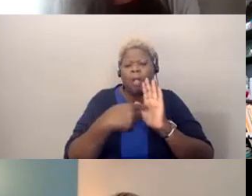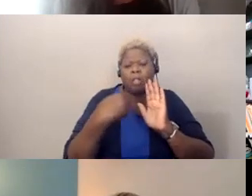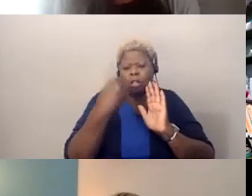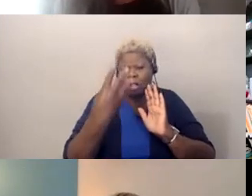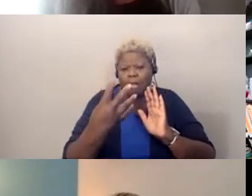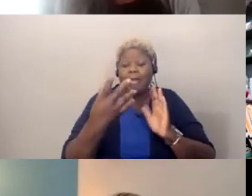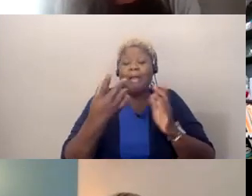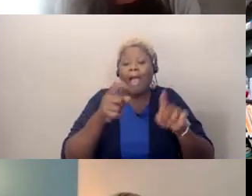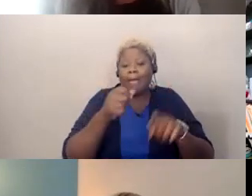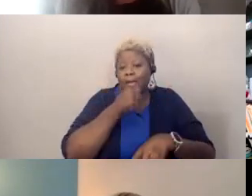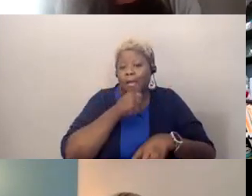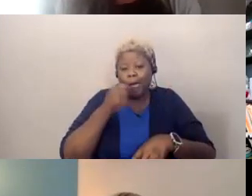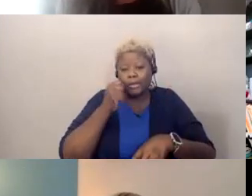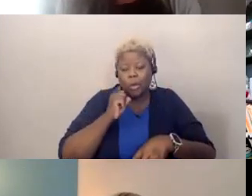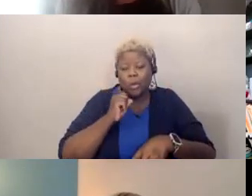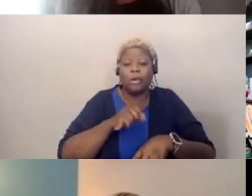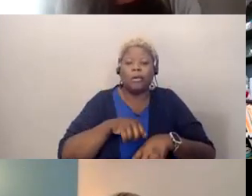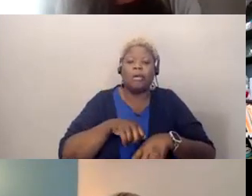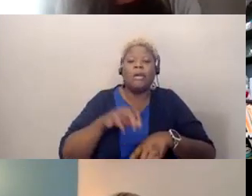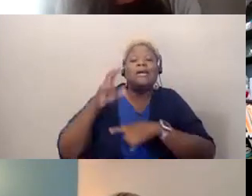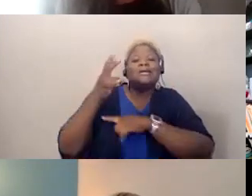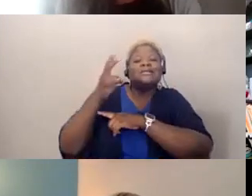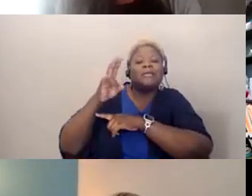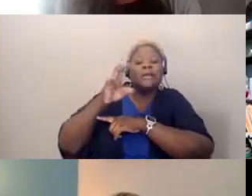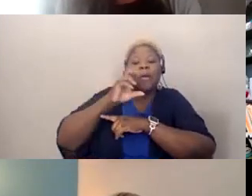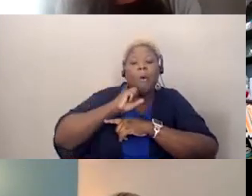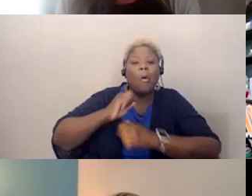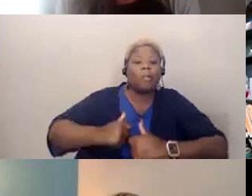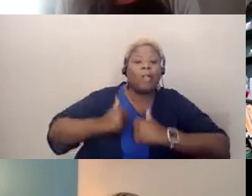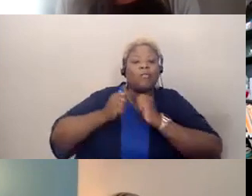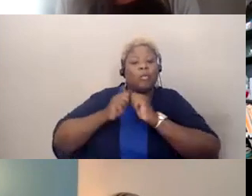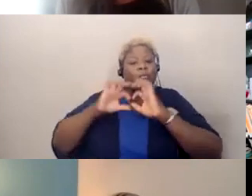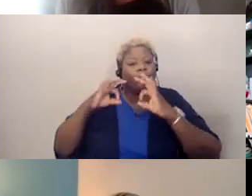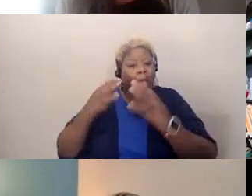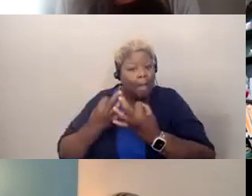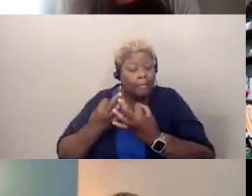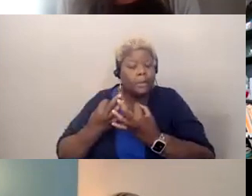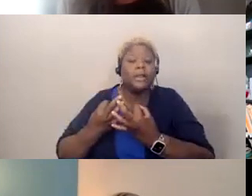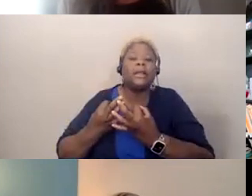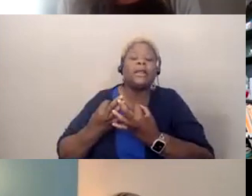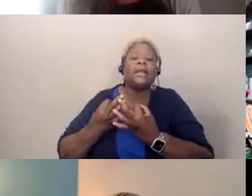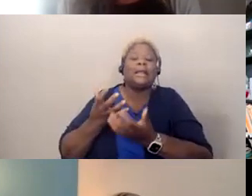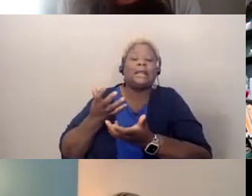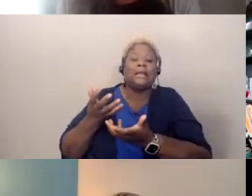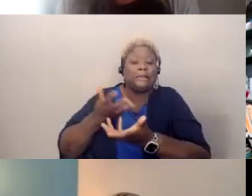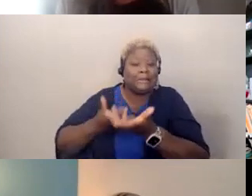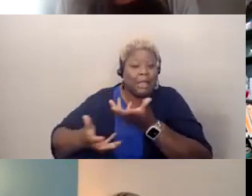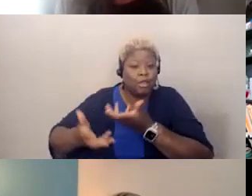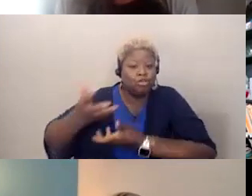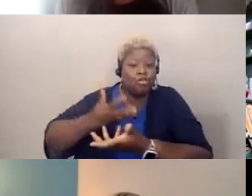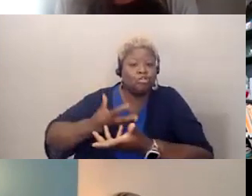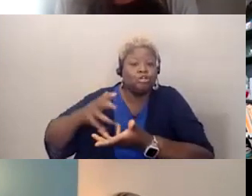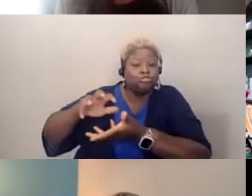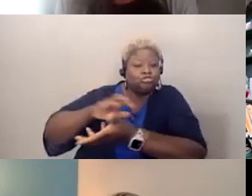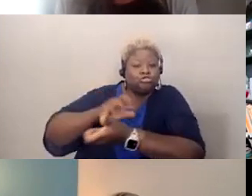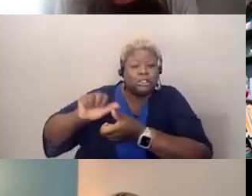in Arizona, let's say a 17-year-old residing at home with their families with their family that engages in destructive